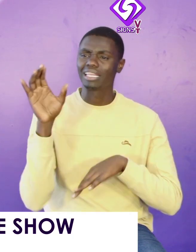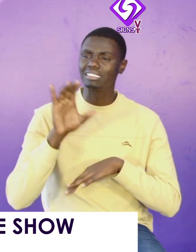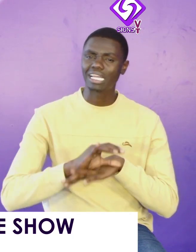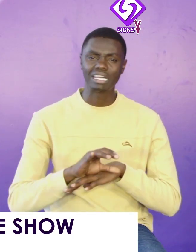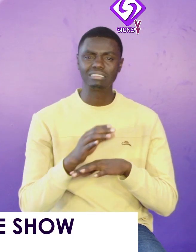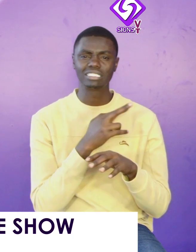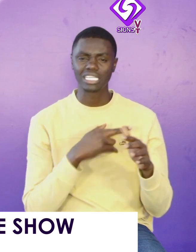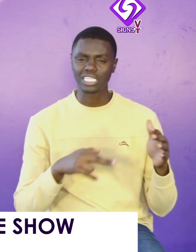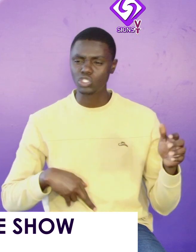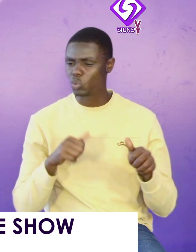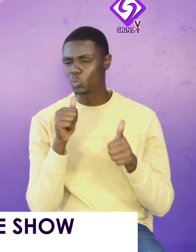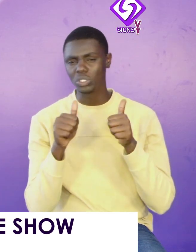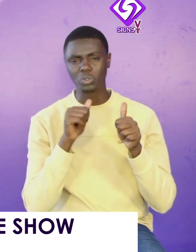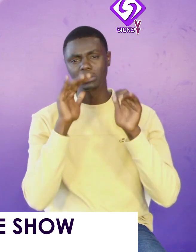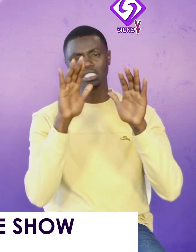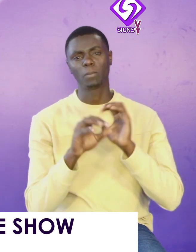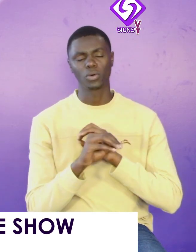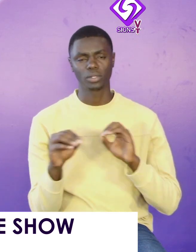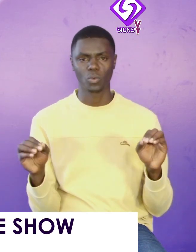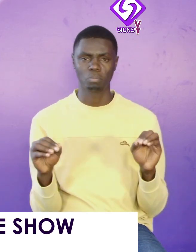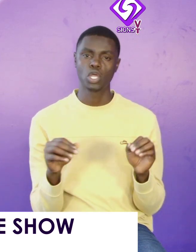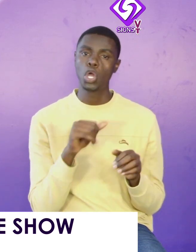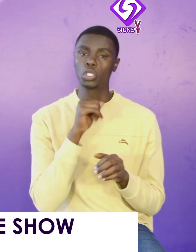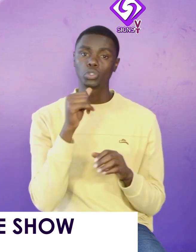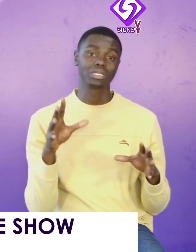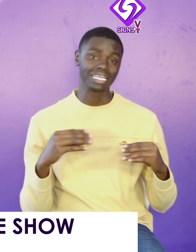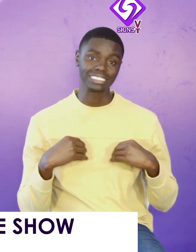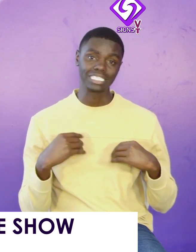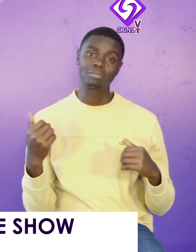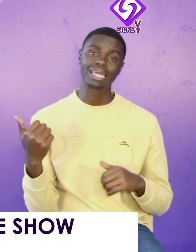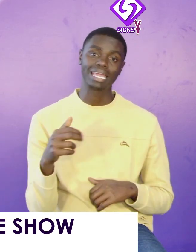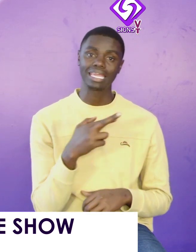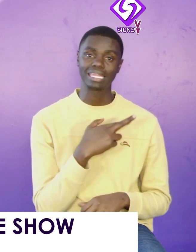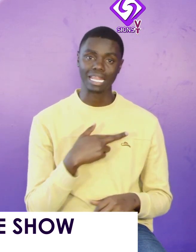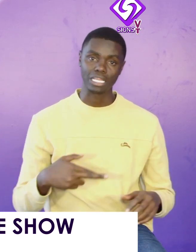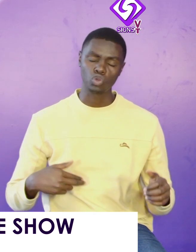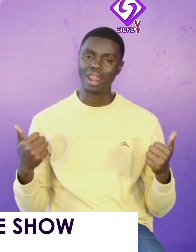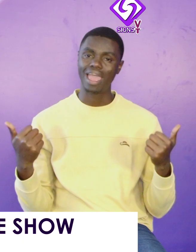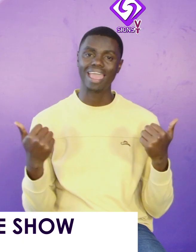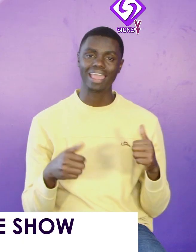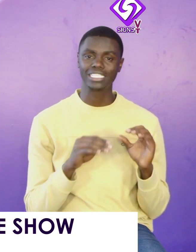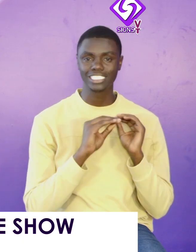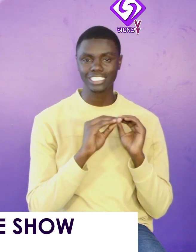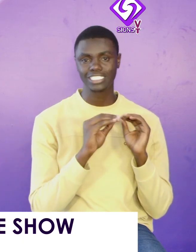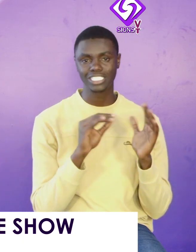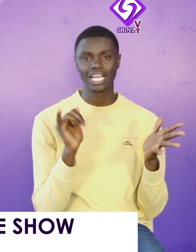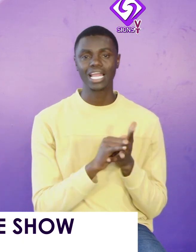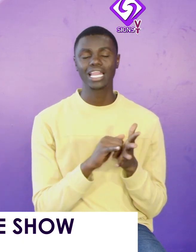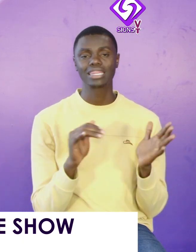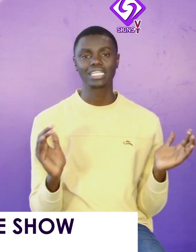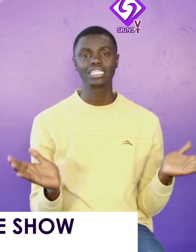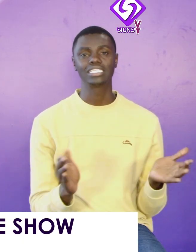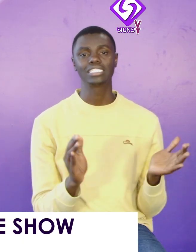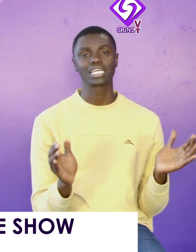subscribe to. Never give in to any religion, any doctrine that discourages you from